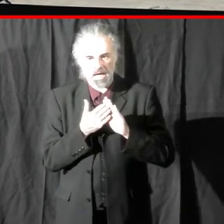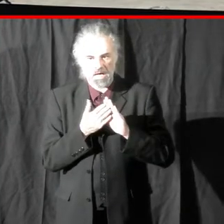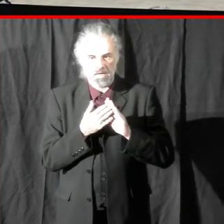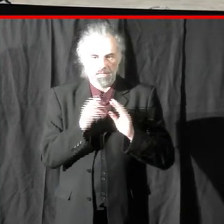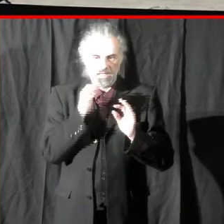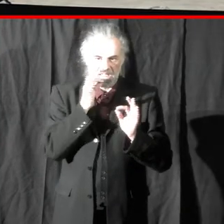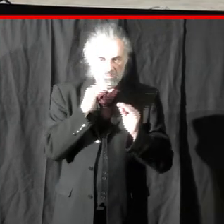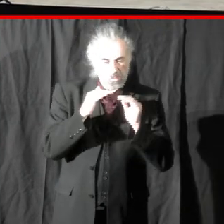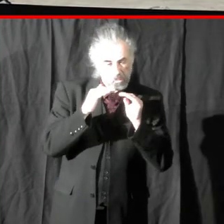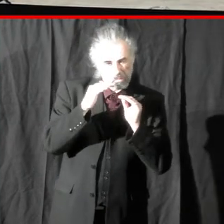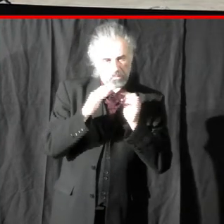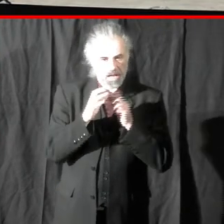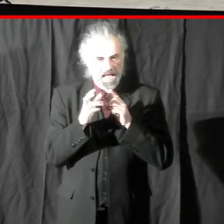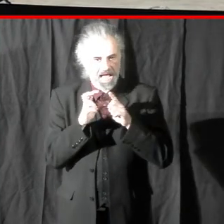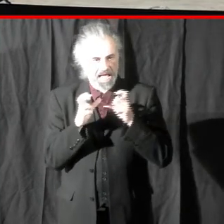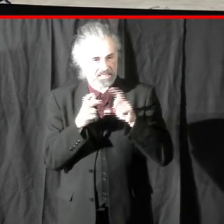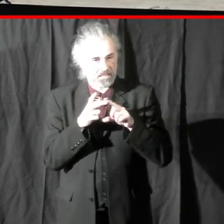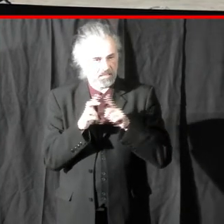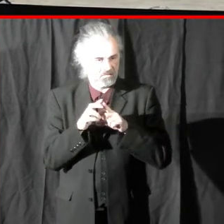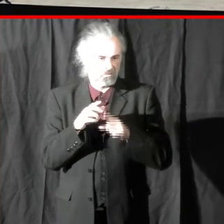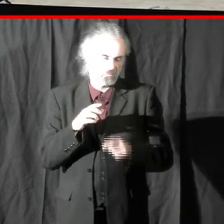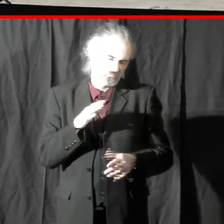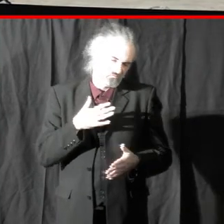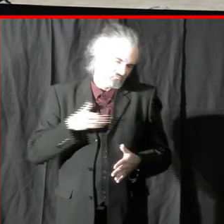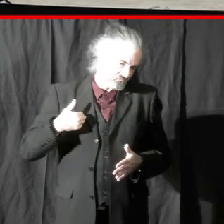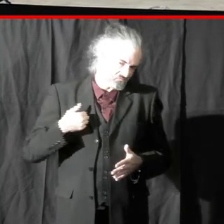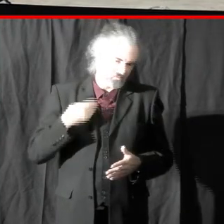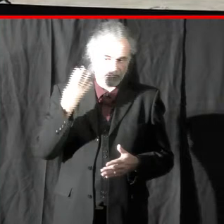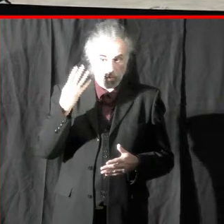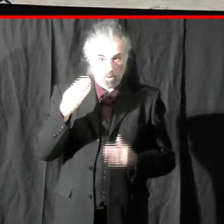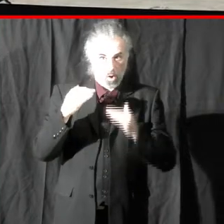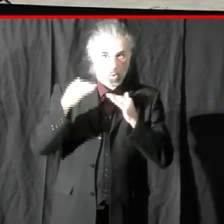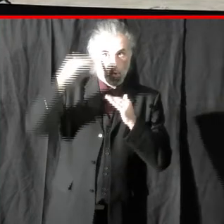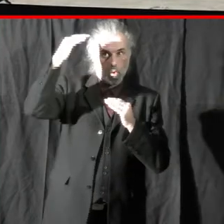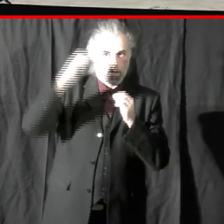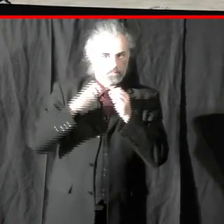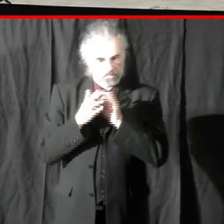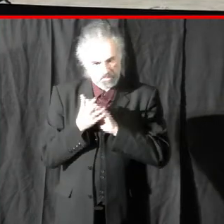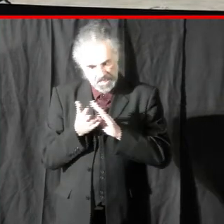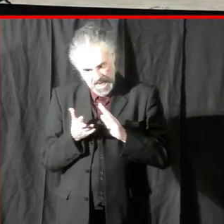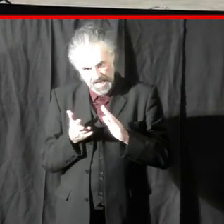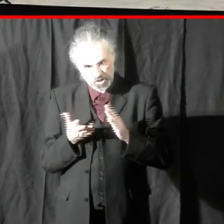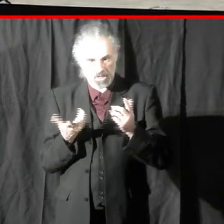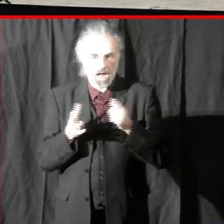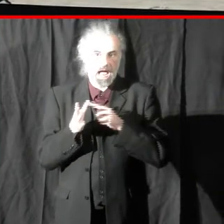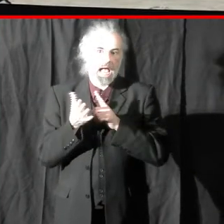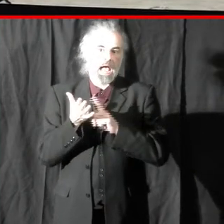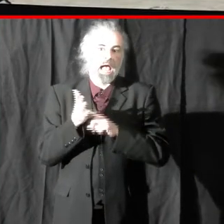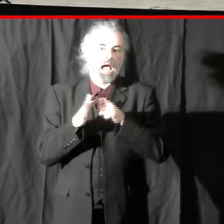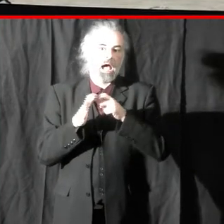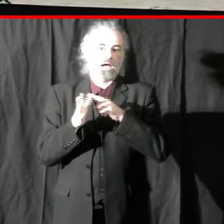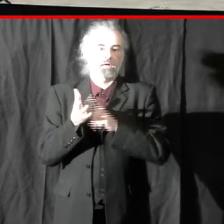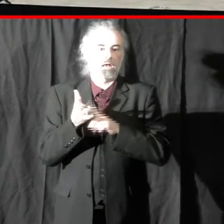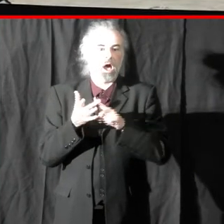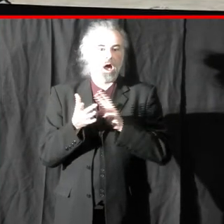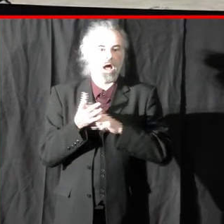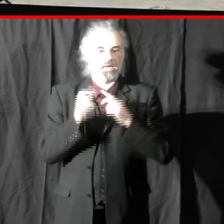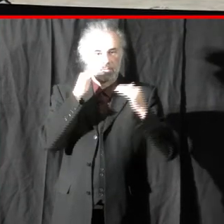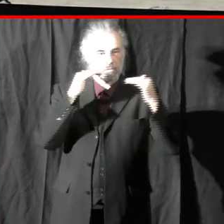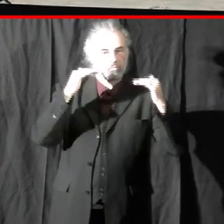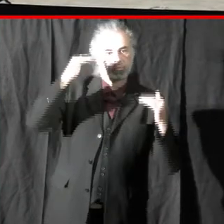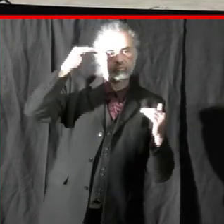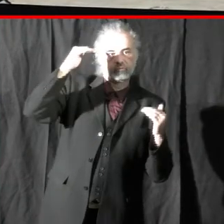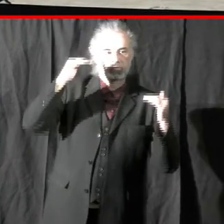4. But if you went into high pH, alkaline, then it kind of cut it right back. The